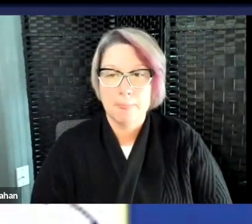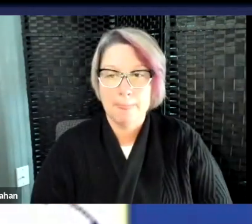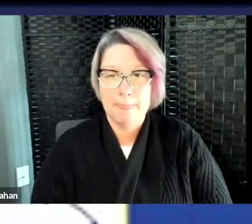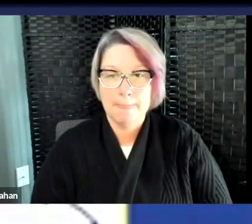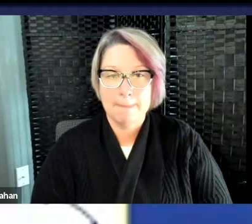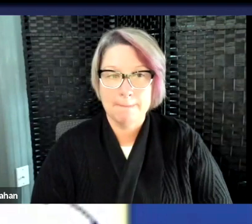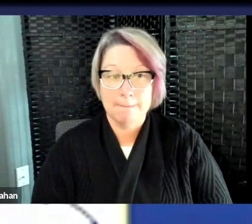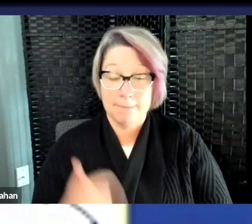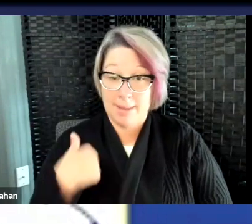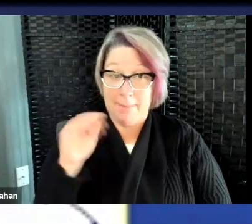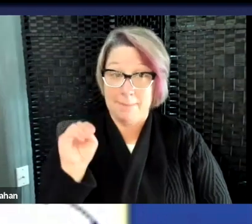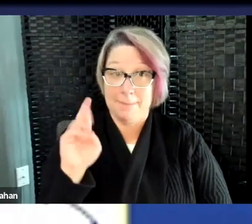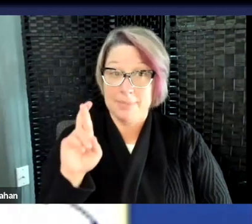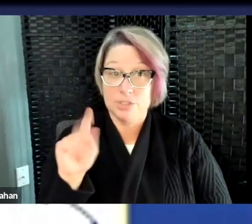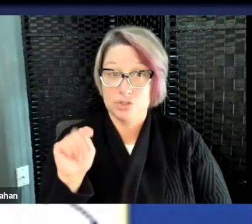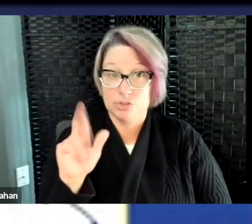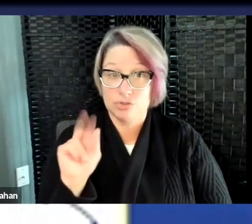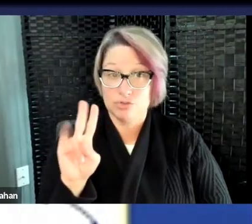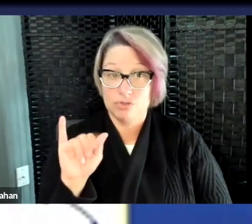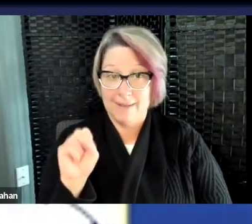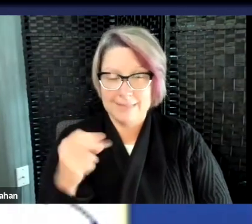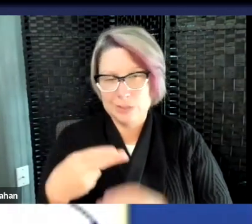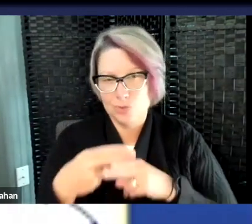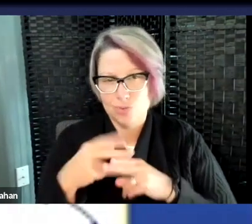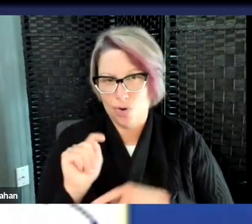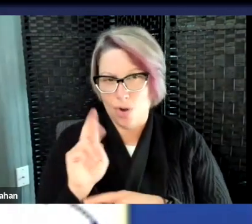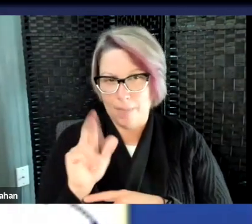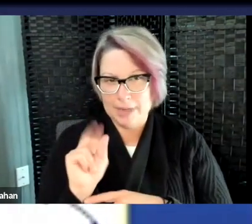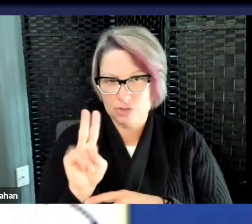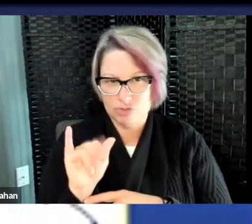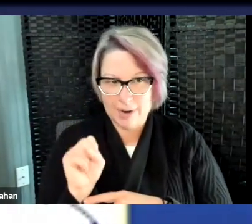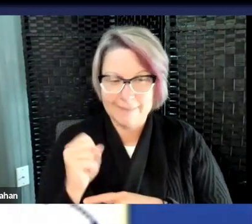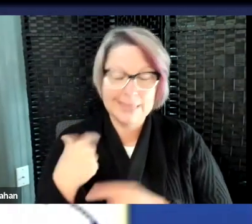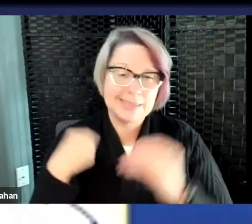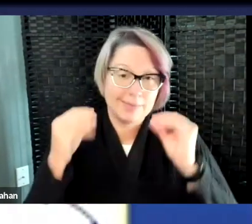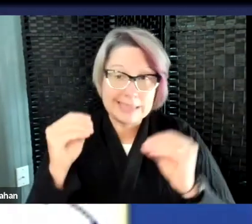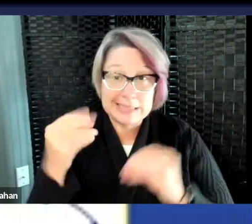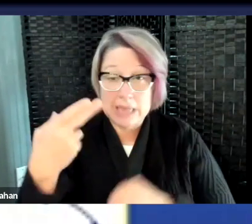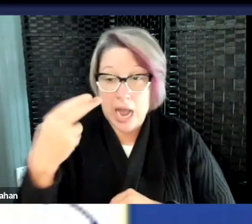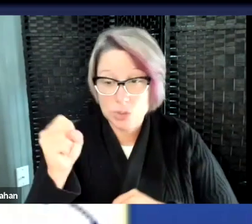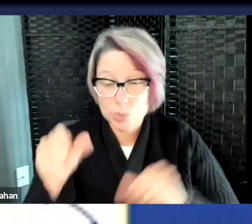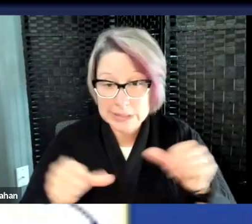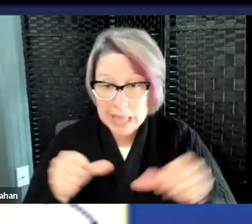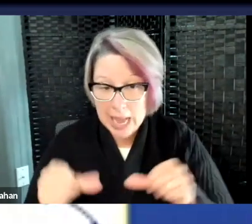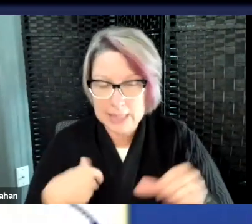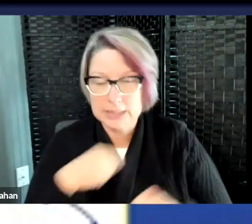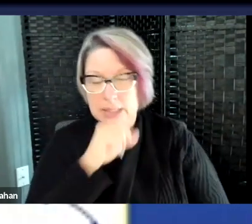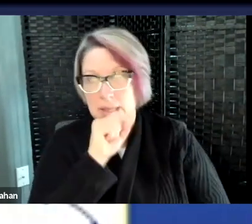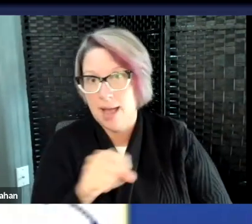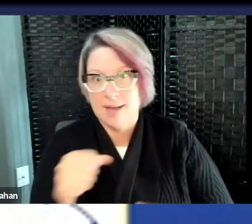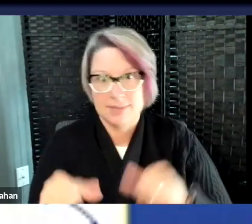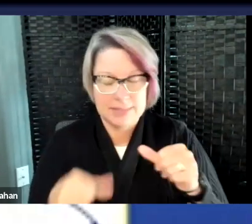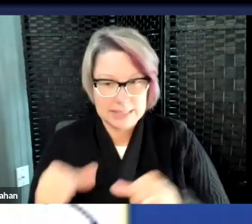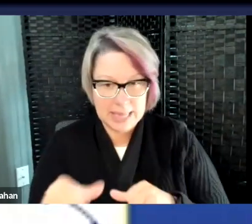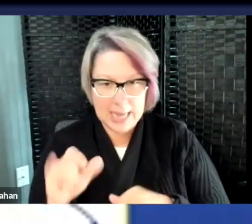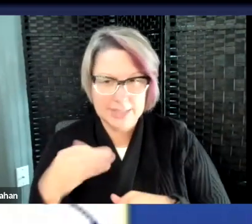I'm Mr. Travis. You can just call me Travis. Okay, I've been a teacher for many years. I've taught high school science. I love science. And so if you have science